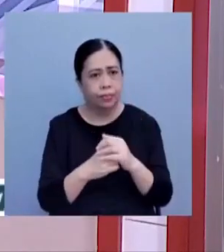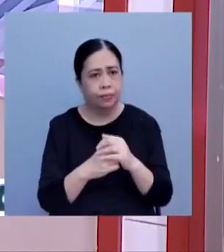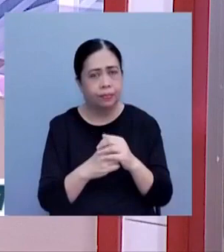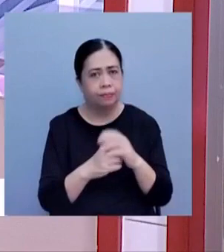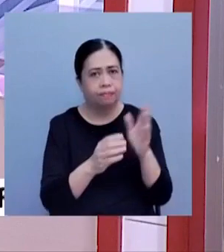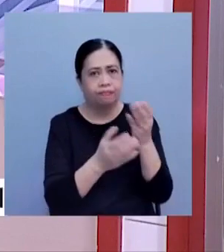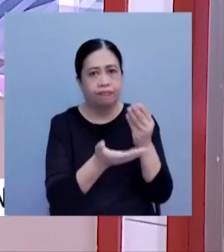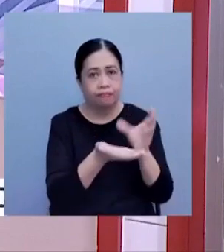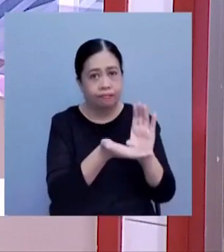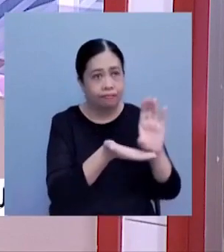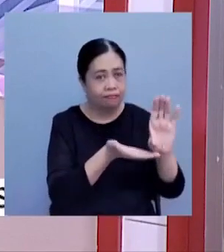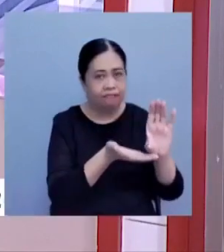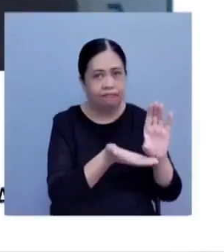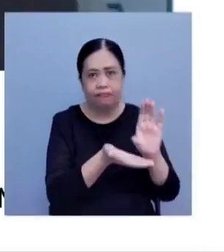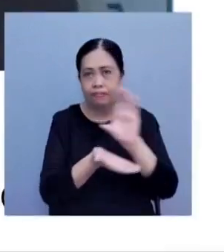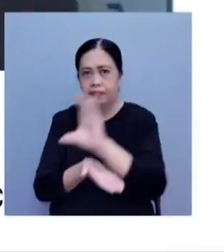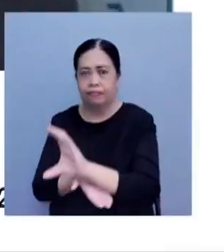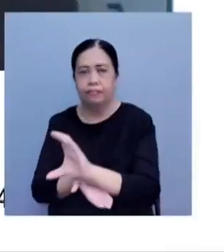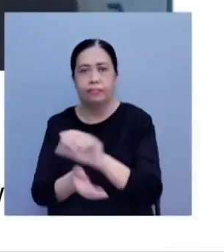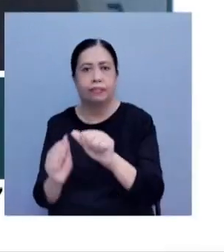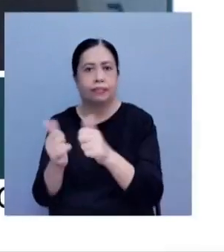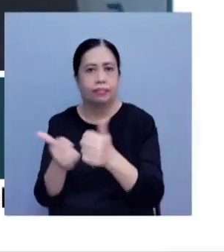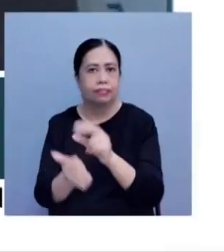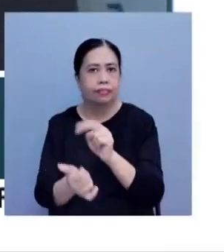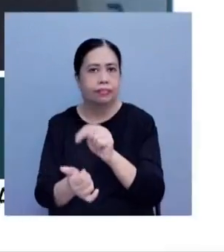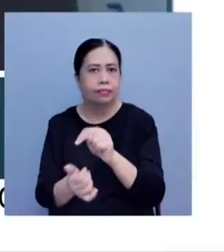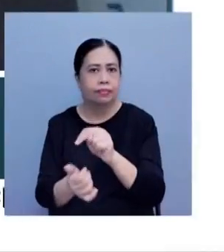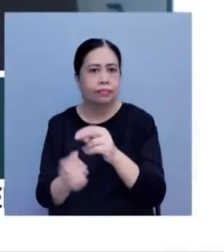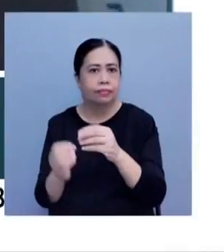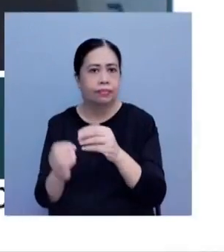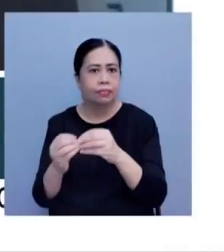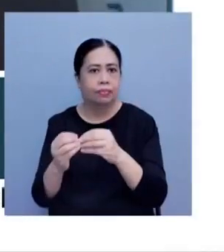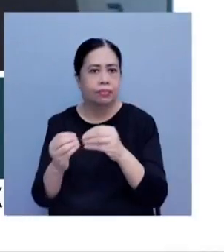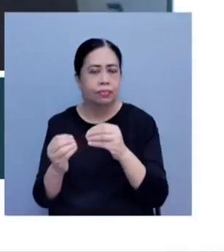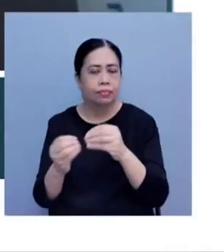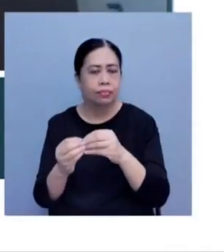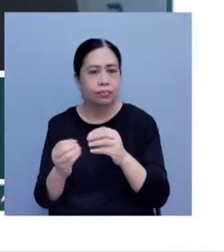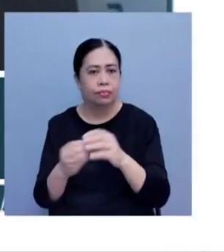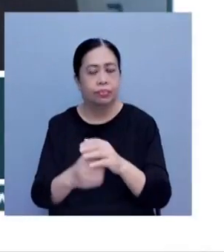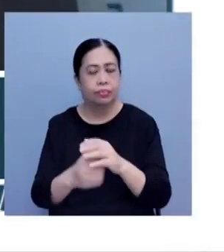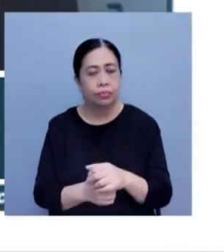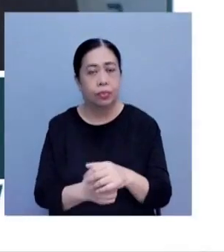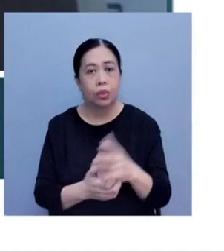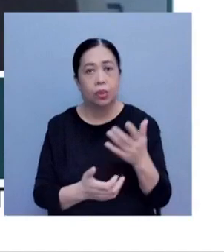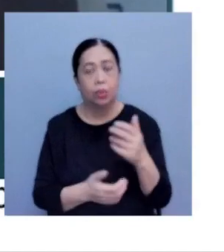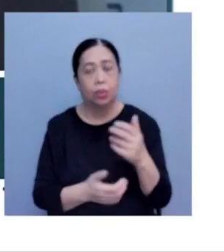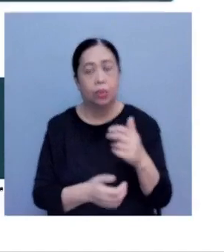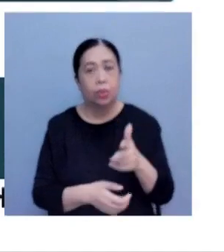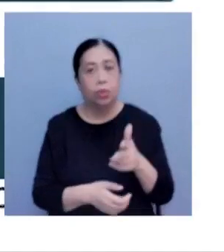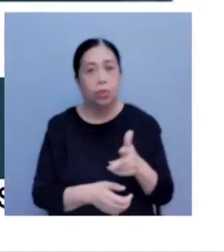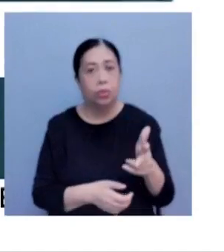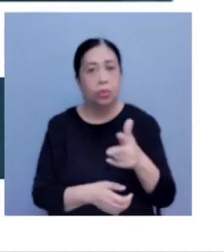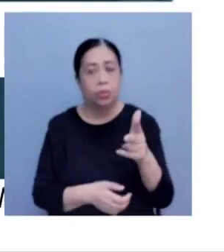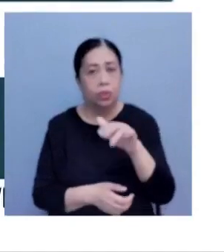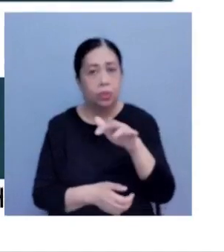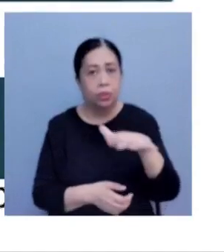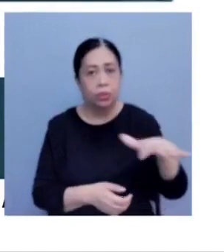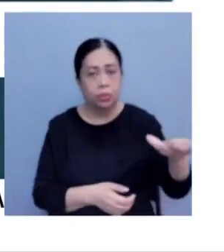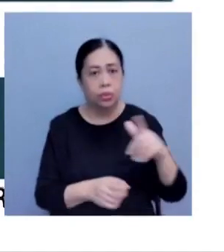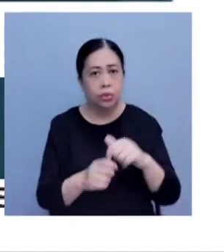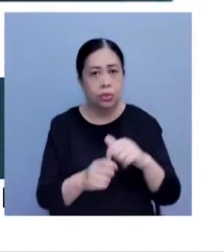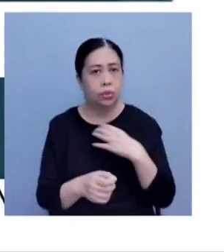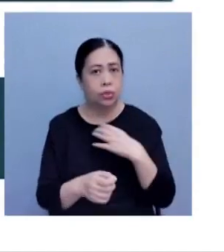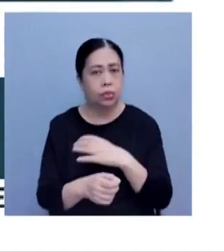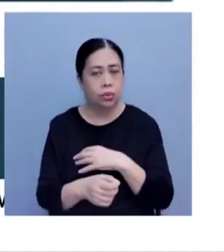to agencies that needed more. Surigao del Sur Representative Johnny Pimentel insists it was not an empty promise and their